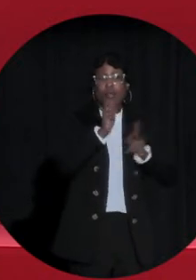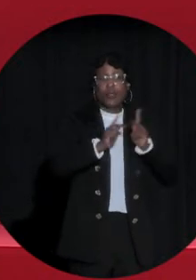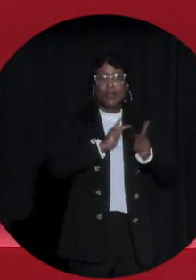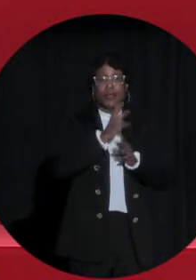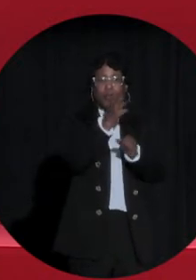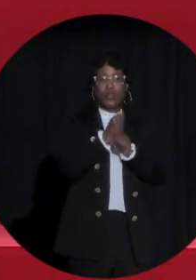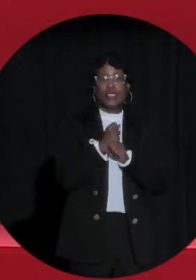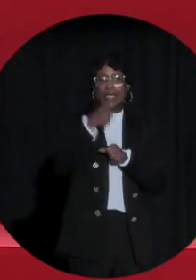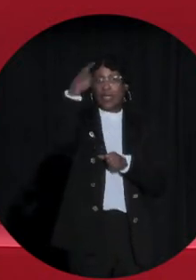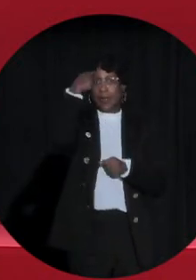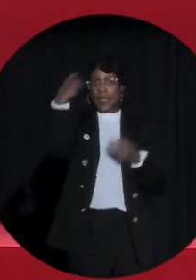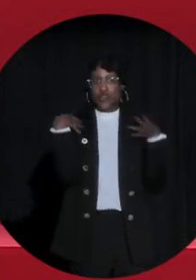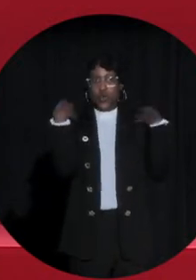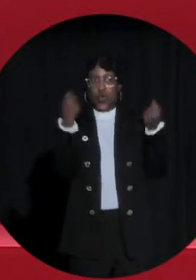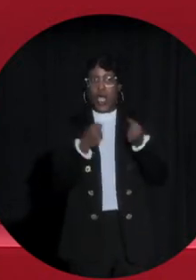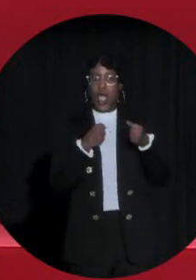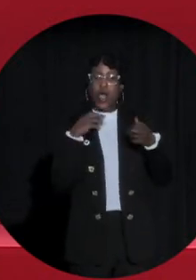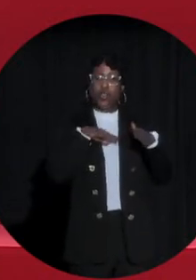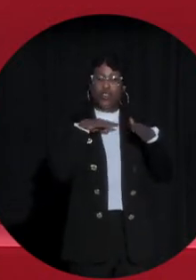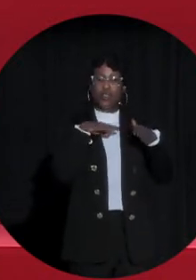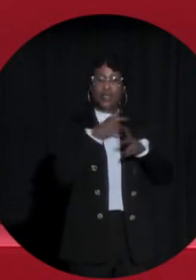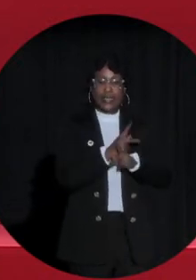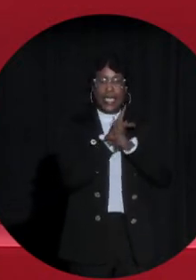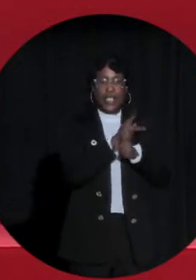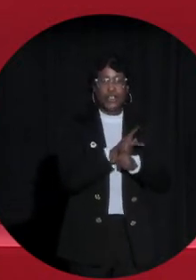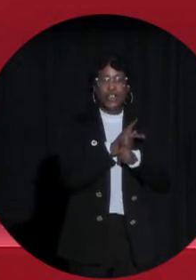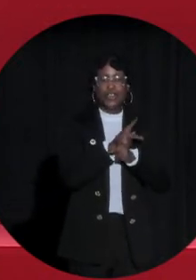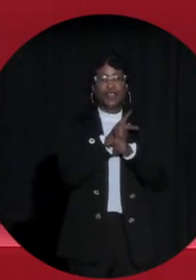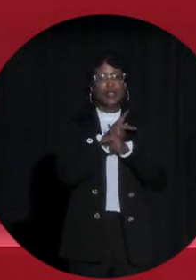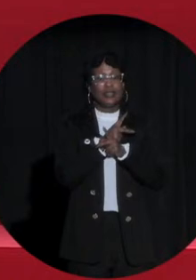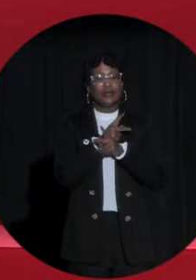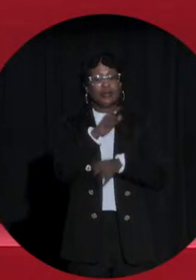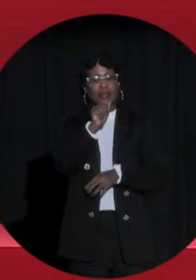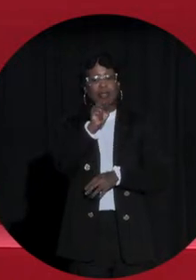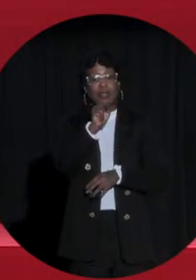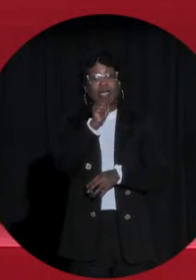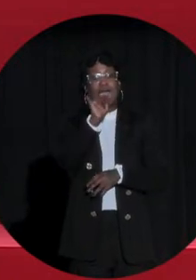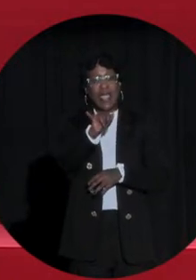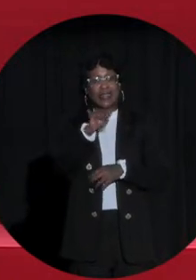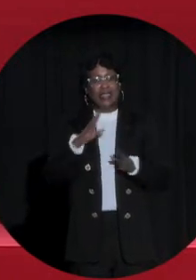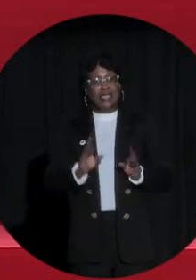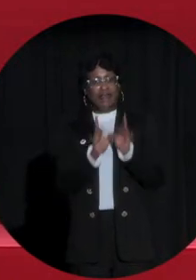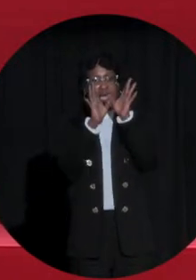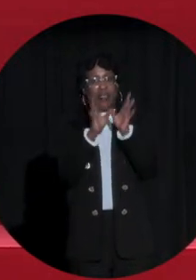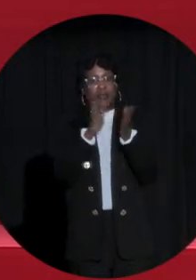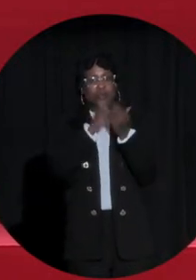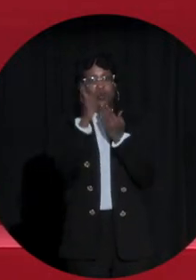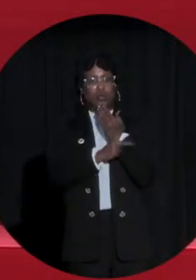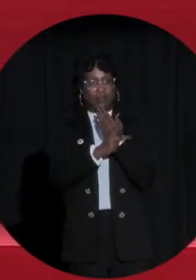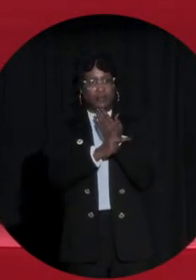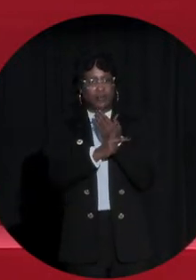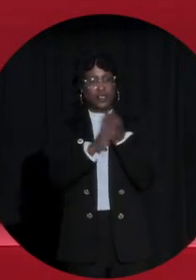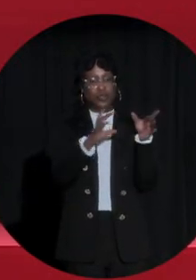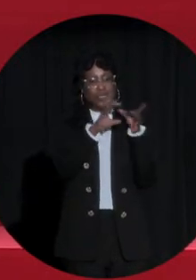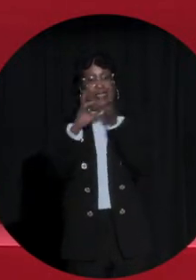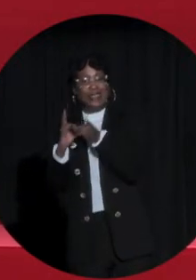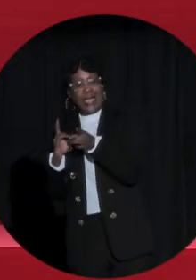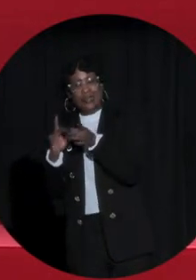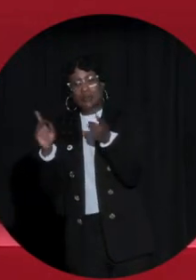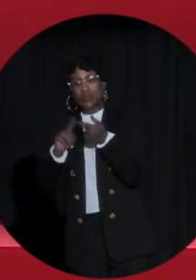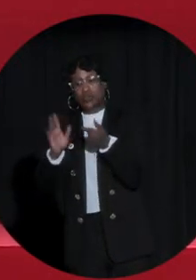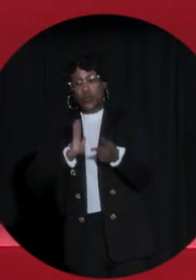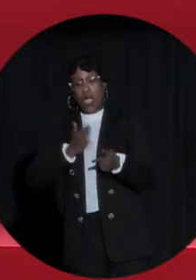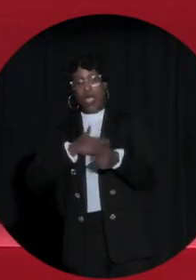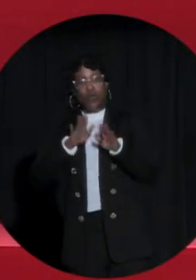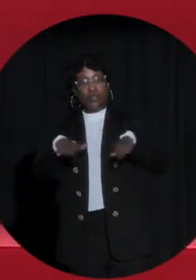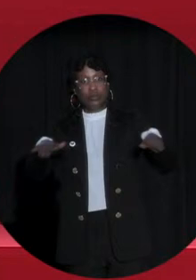care, anti-violence programs that reach our vulnerable youth, and reentry services that give people a chance